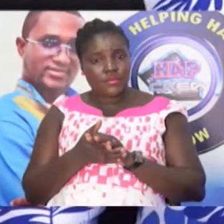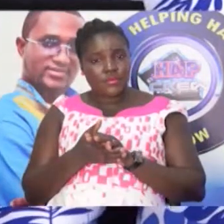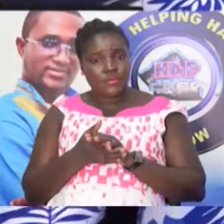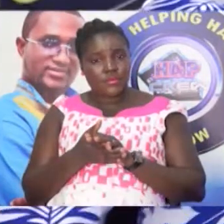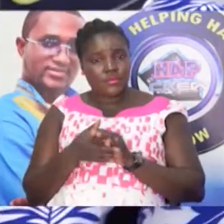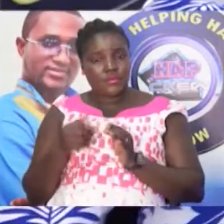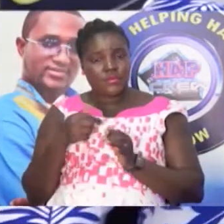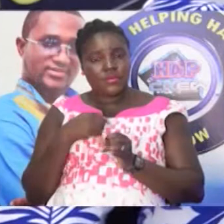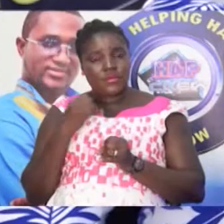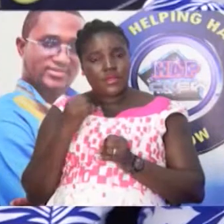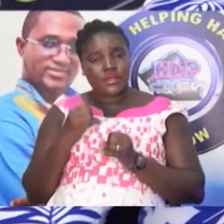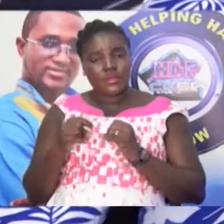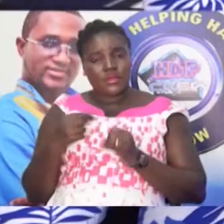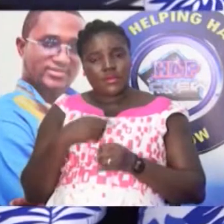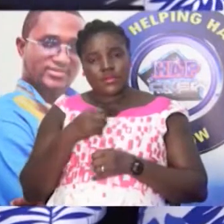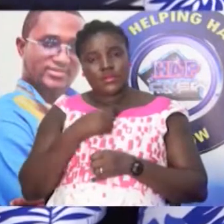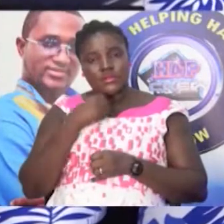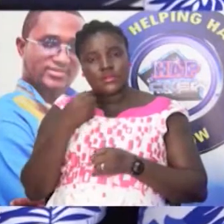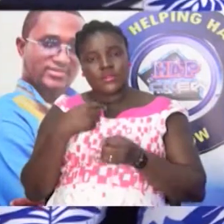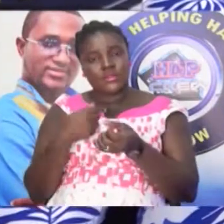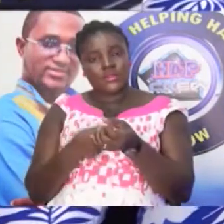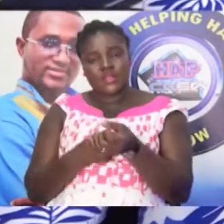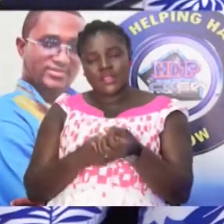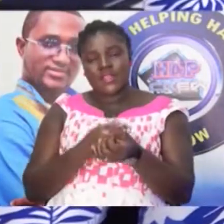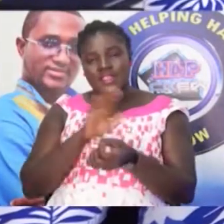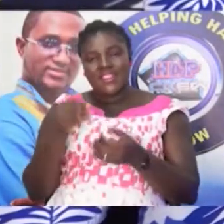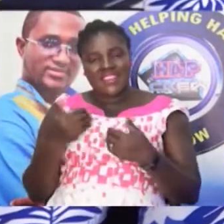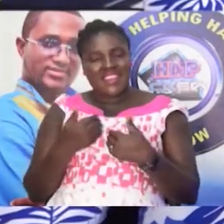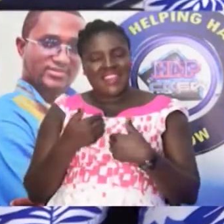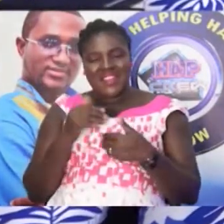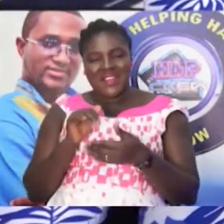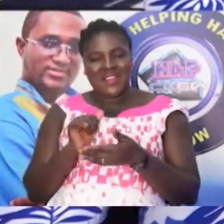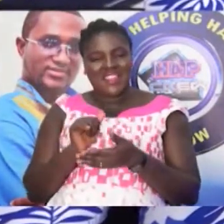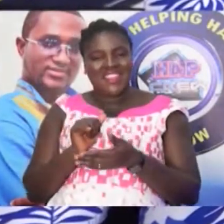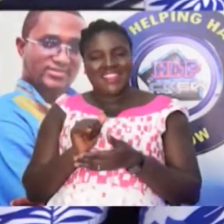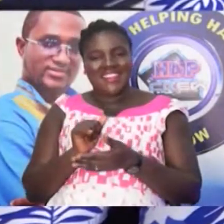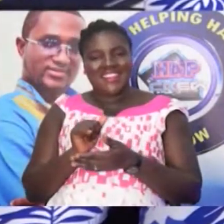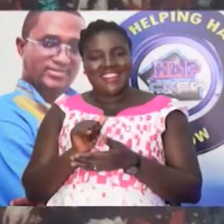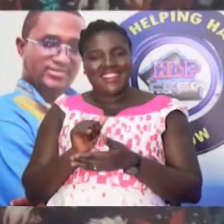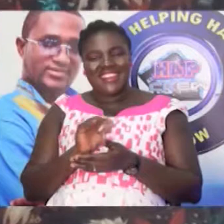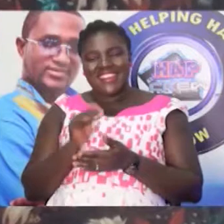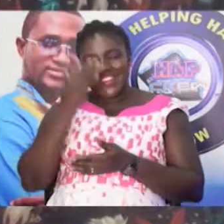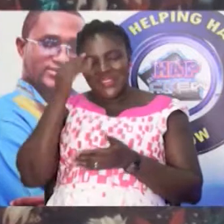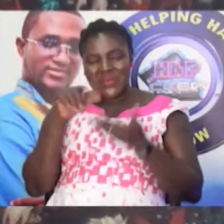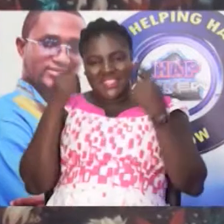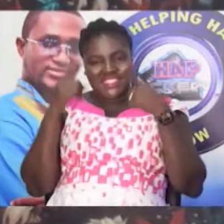you, and the year that I was born, I'm sure Ghana did not have the diagnosis.